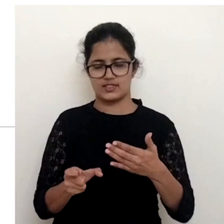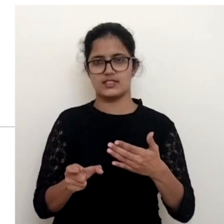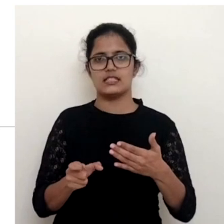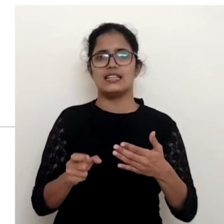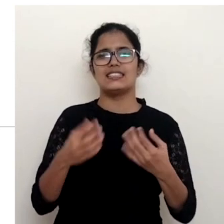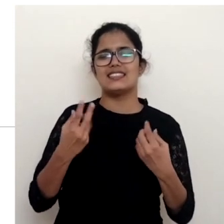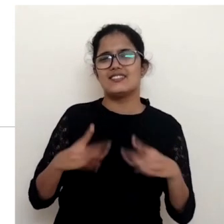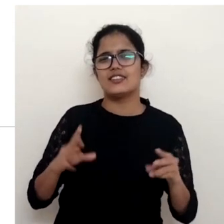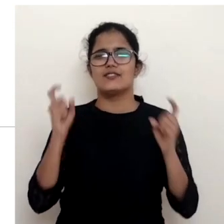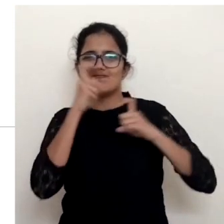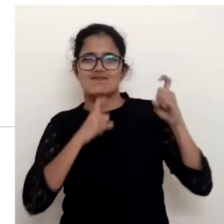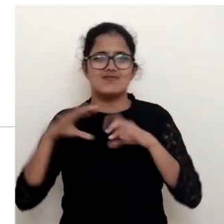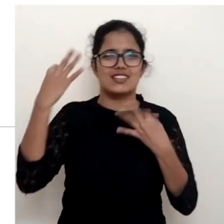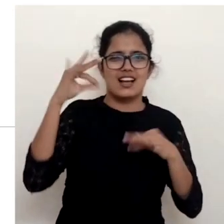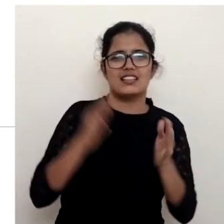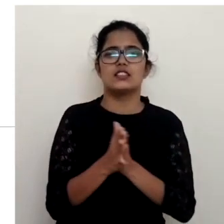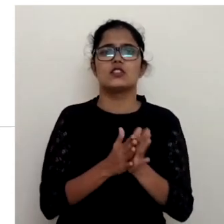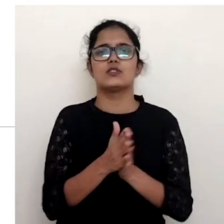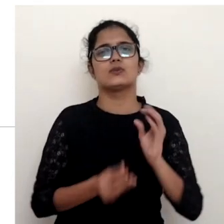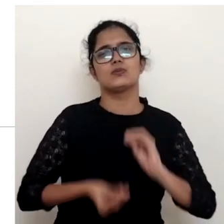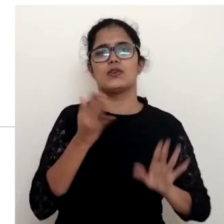She was very interested in the performative arts.